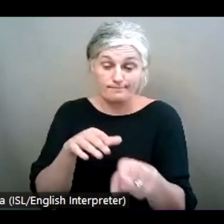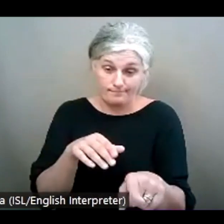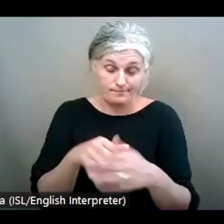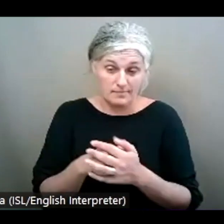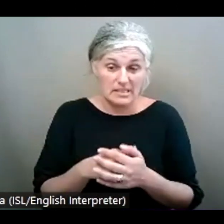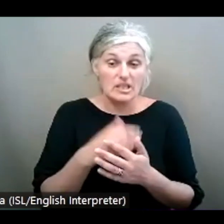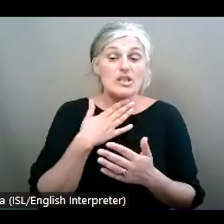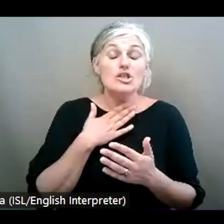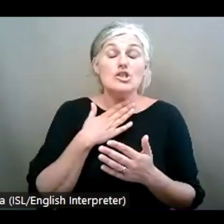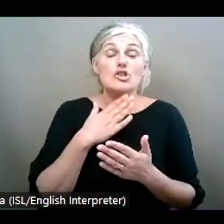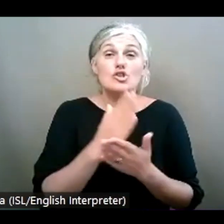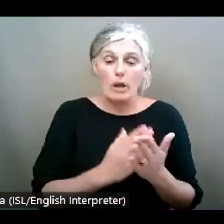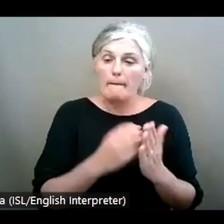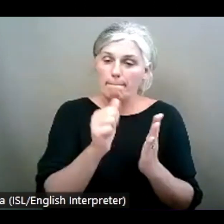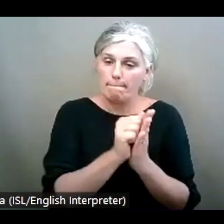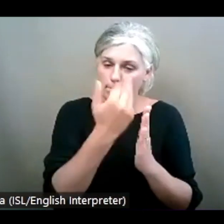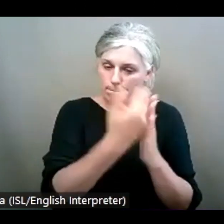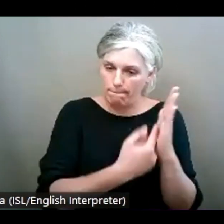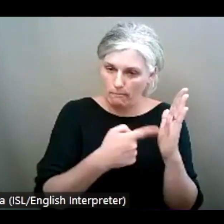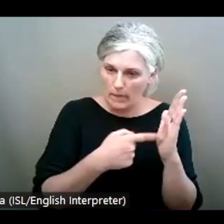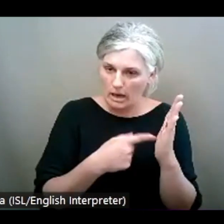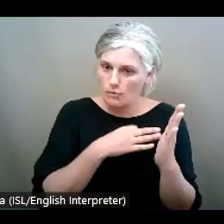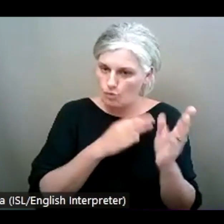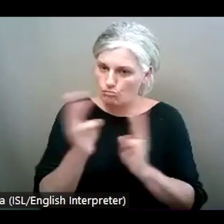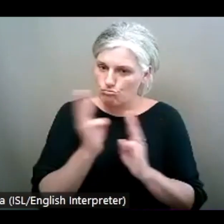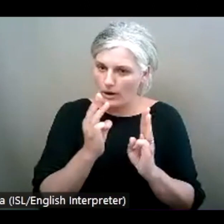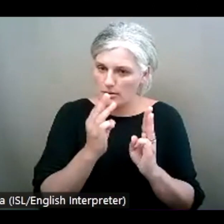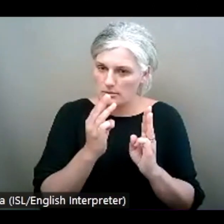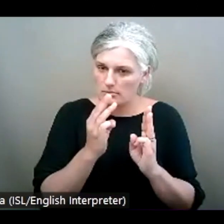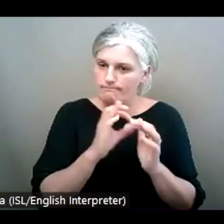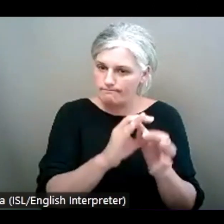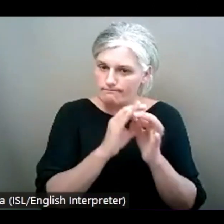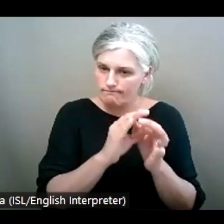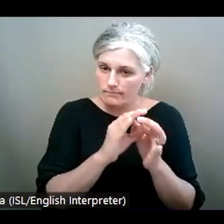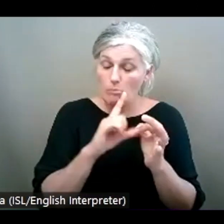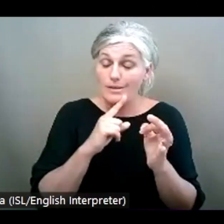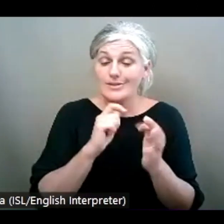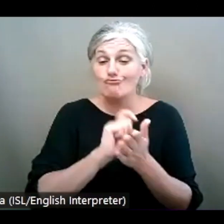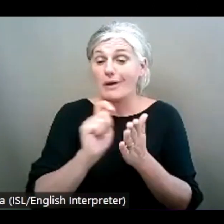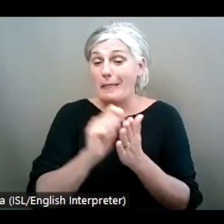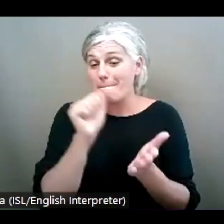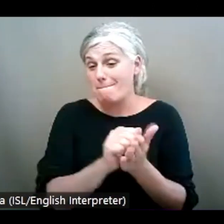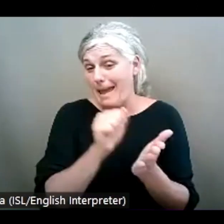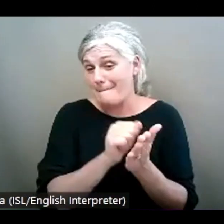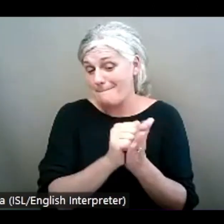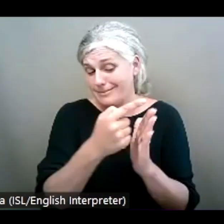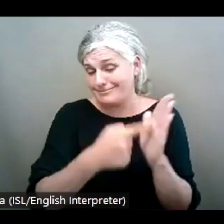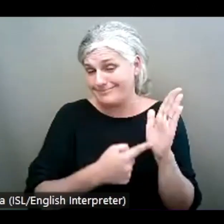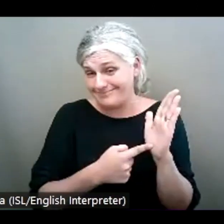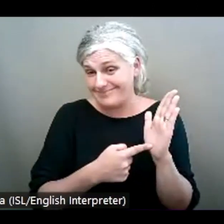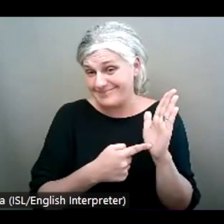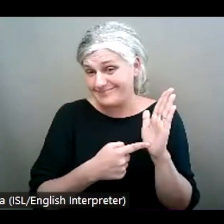good practice and empowering people to live good lives. It's written on paper. All people need,